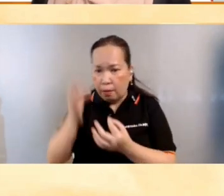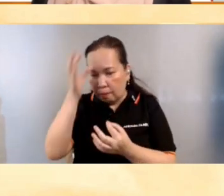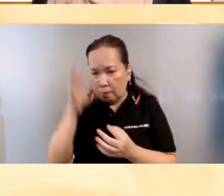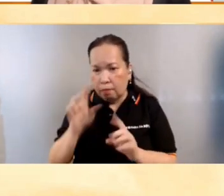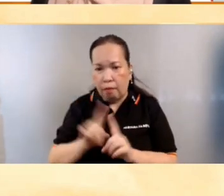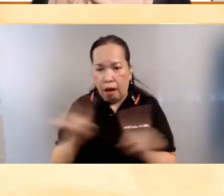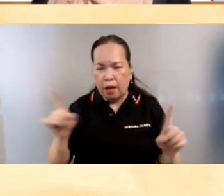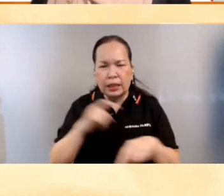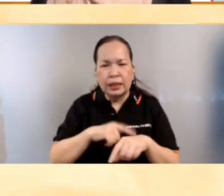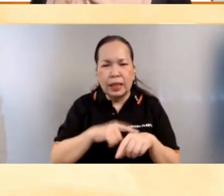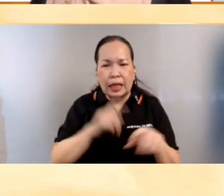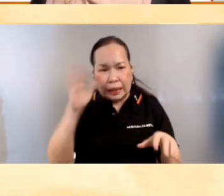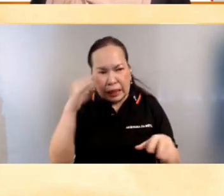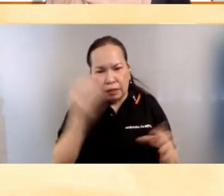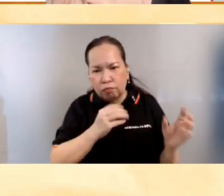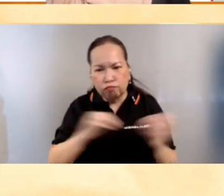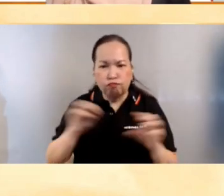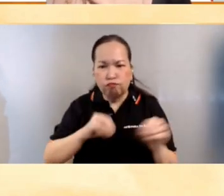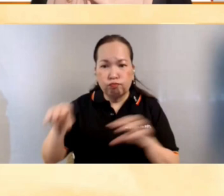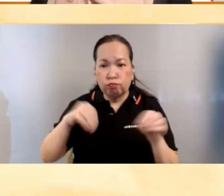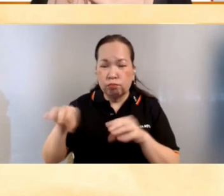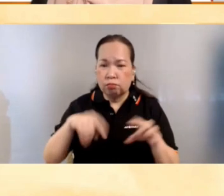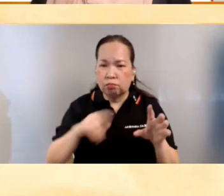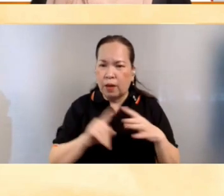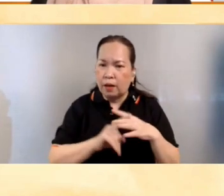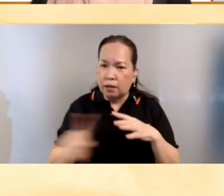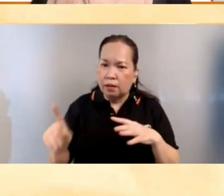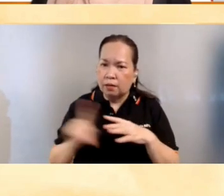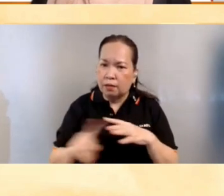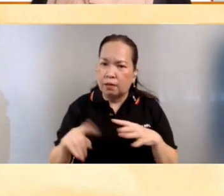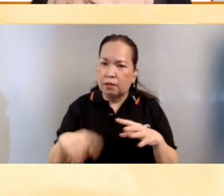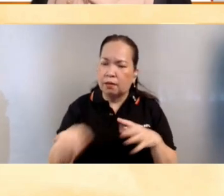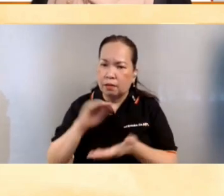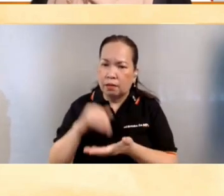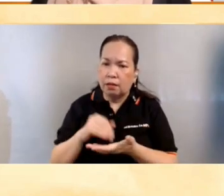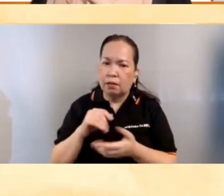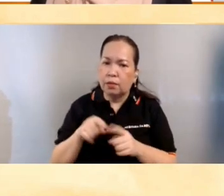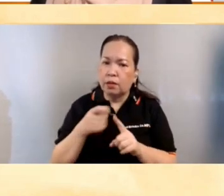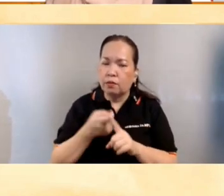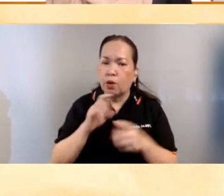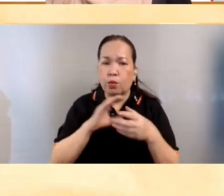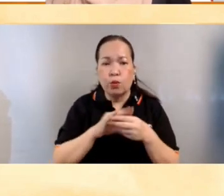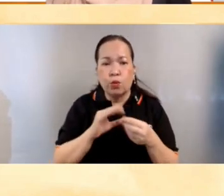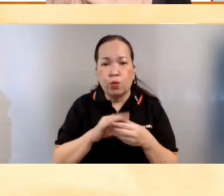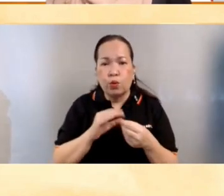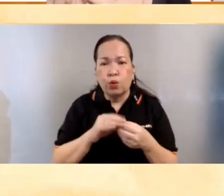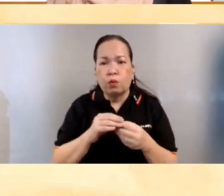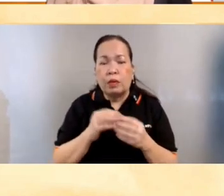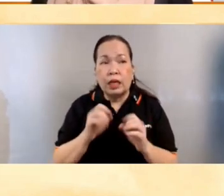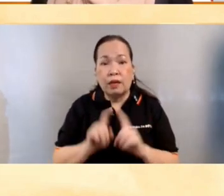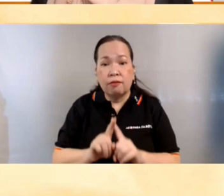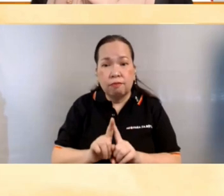during evacuations. And as to the child marriage, based on stories from locals, long-term